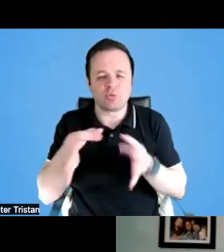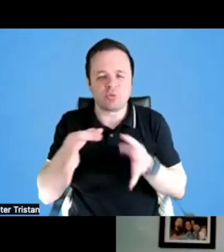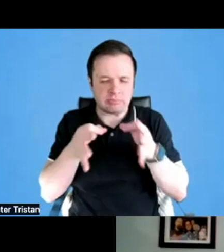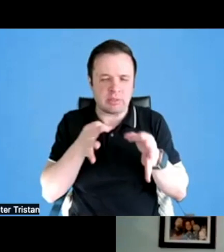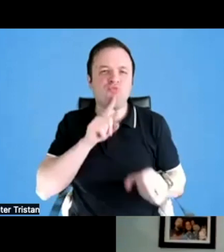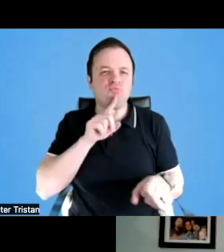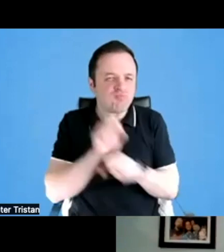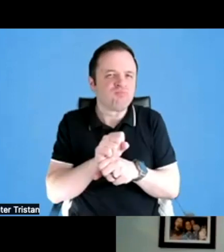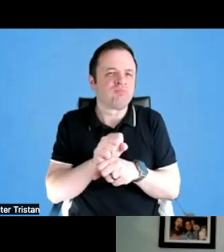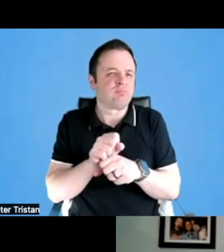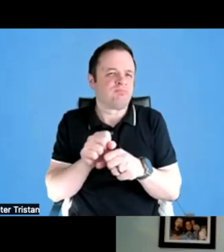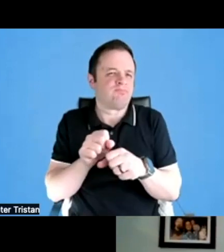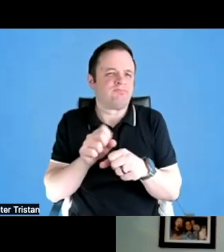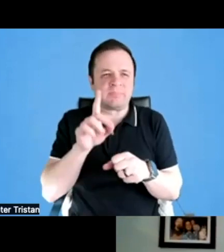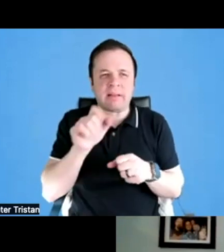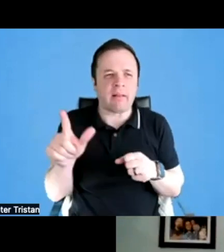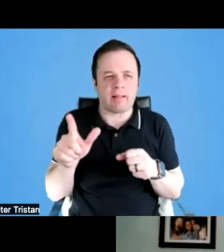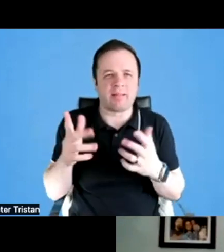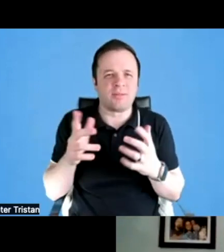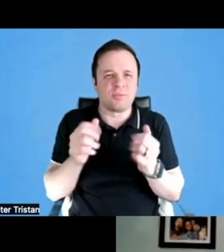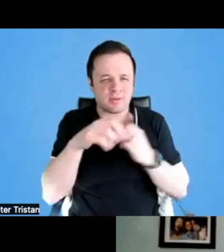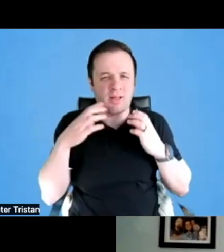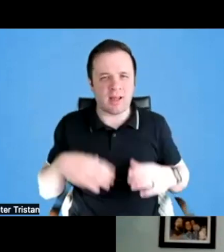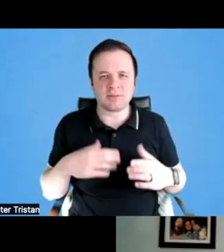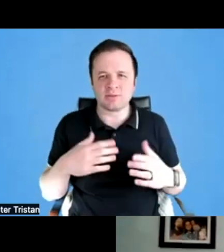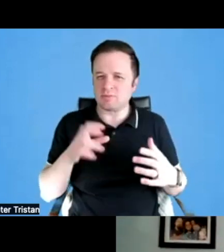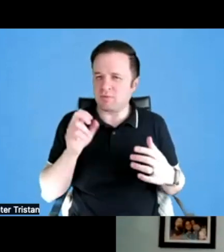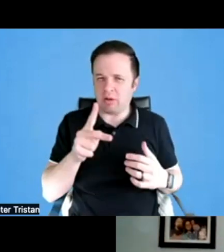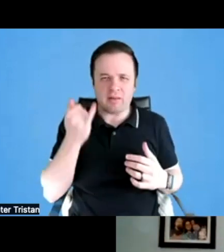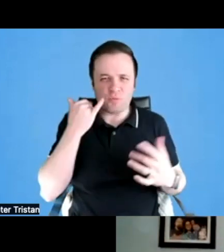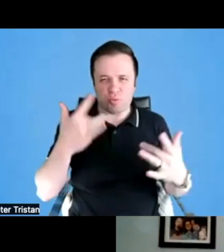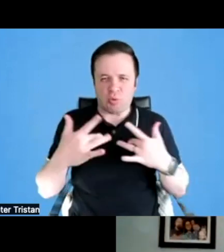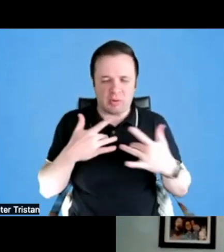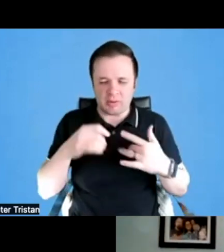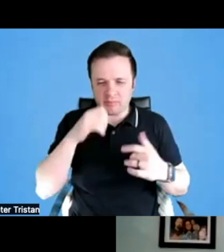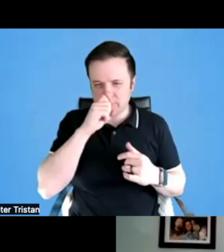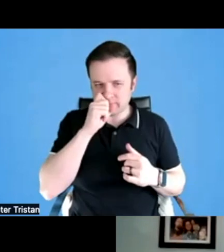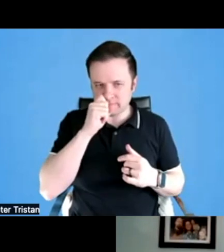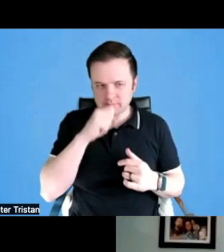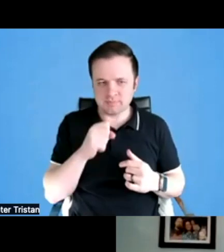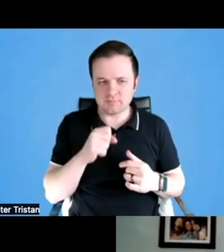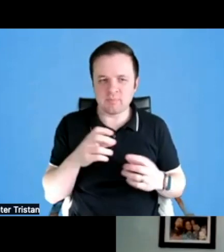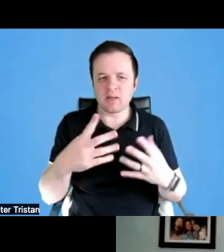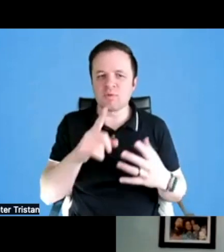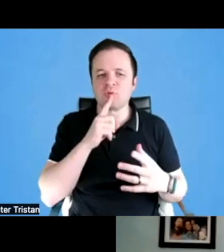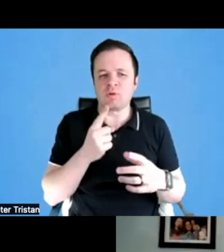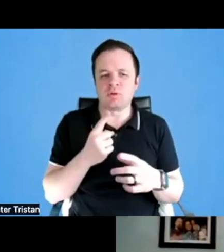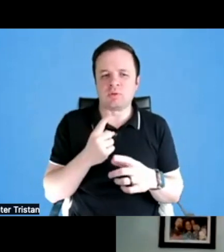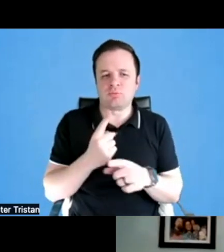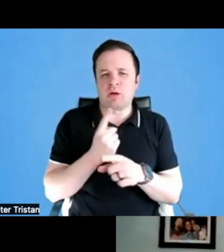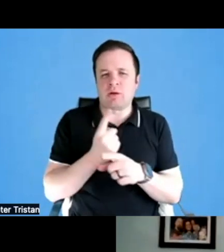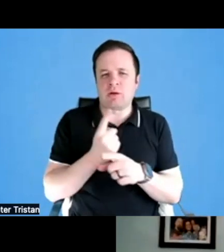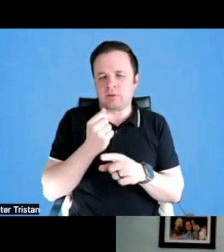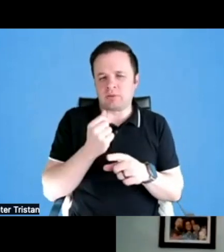with clients and to say like, it's okay to be worried about that. And it just, to give it a really practical example, when I first started at